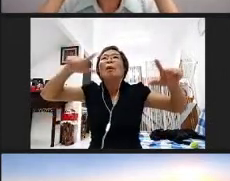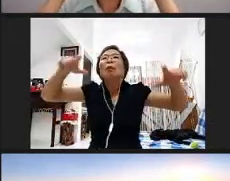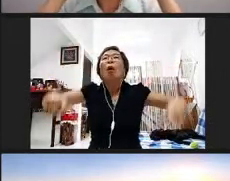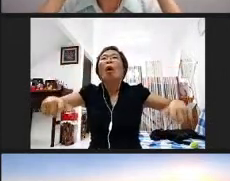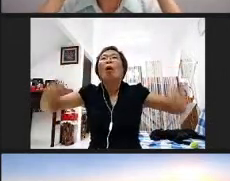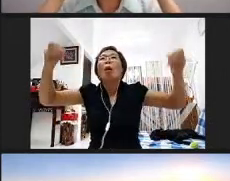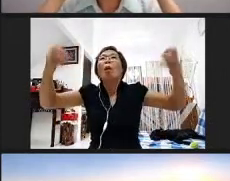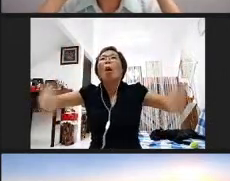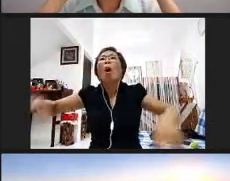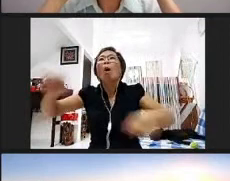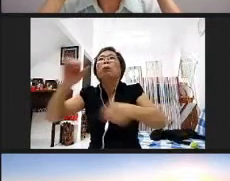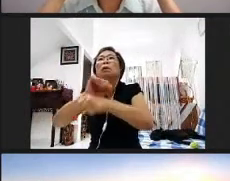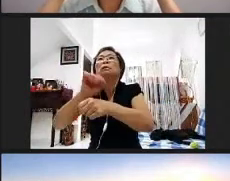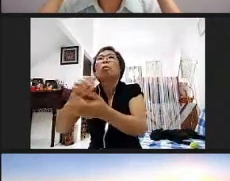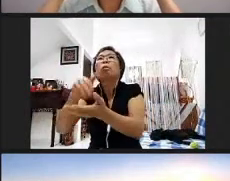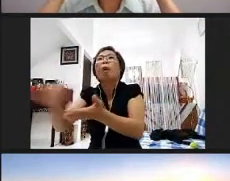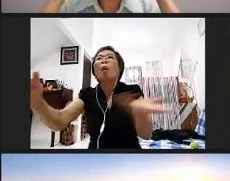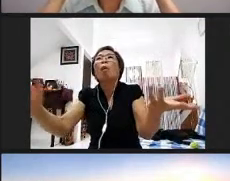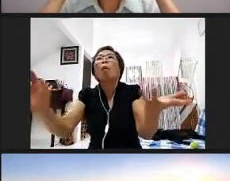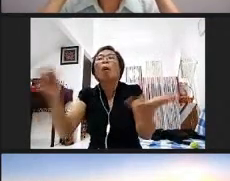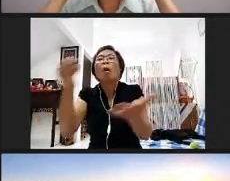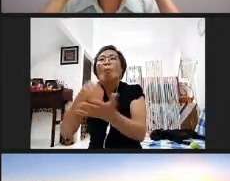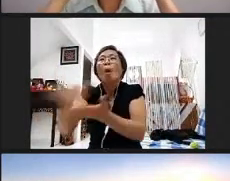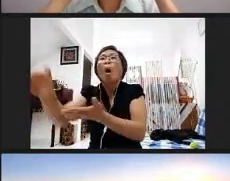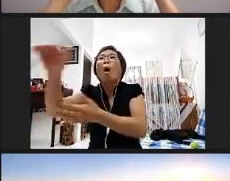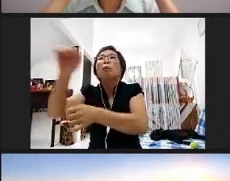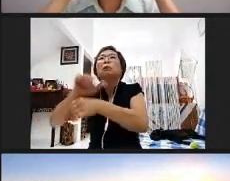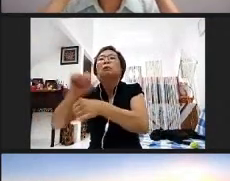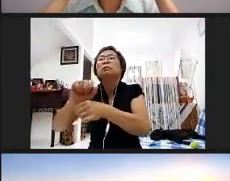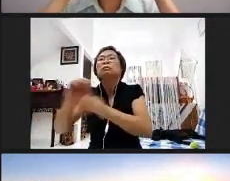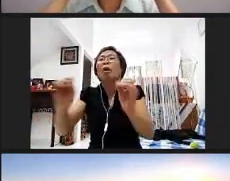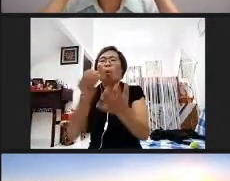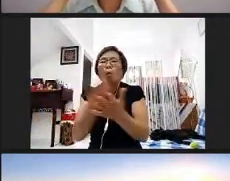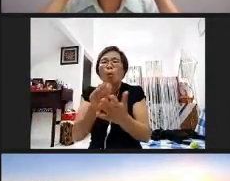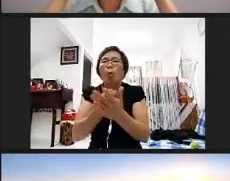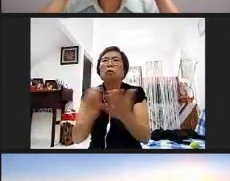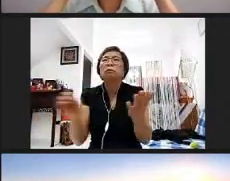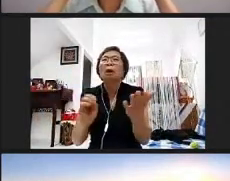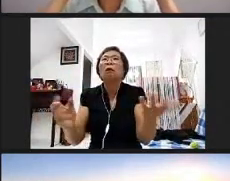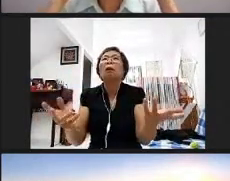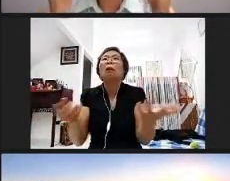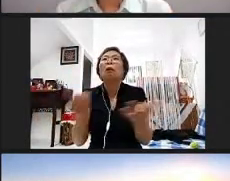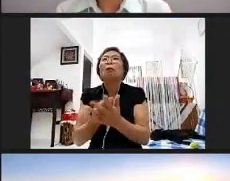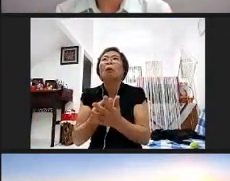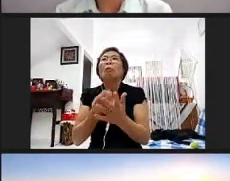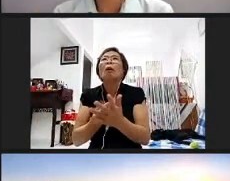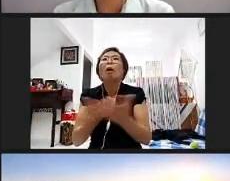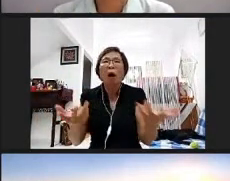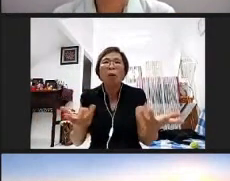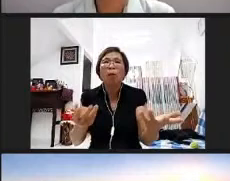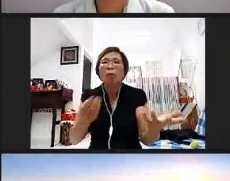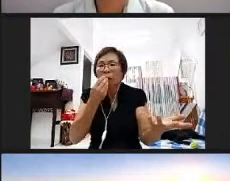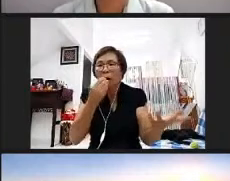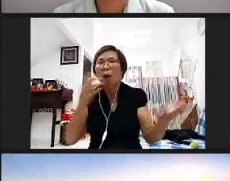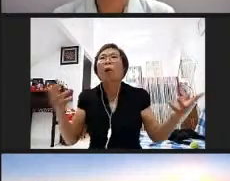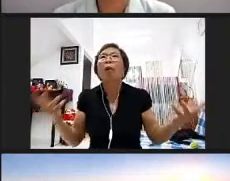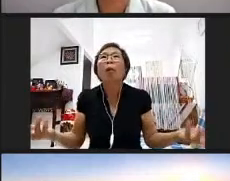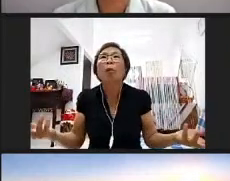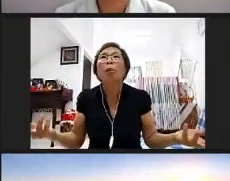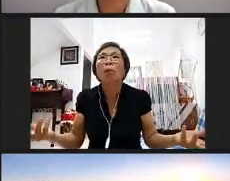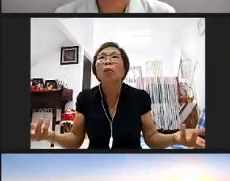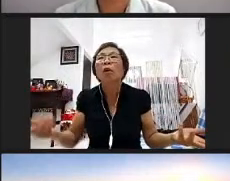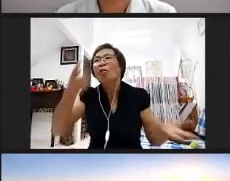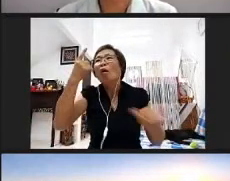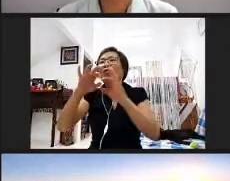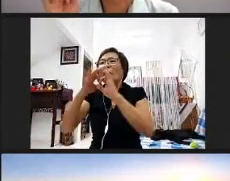loss of job, there is no income. And without income, it was a challenge to put food on the table for their